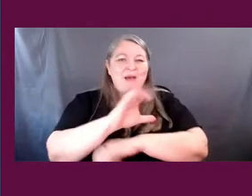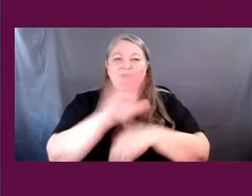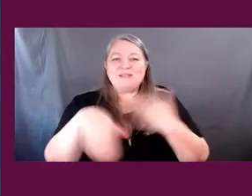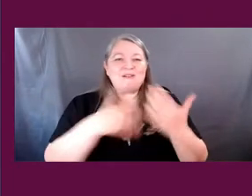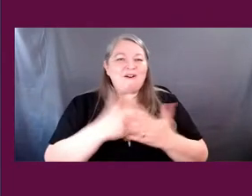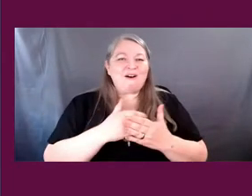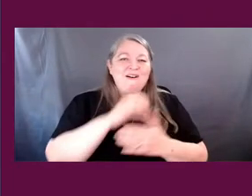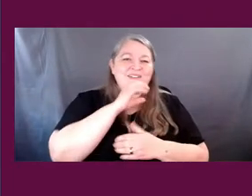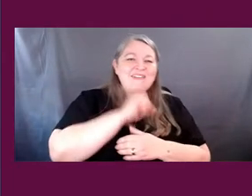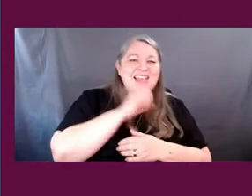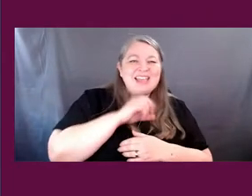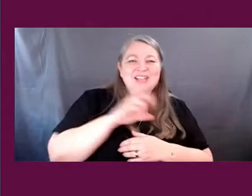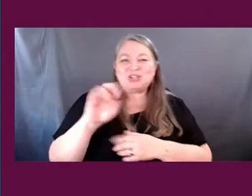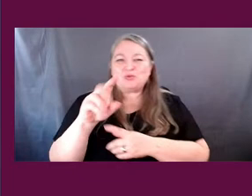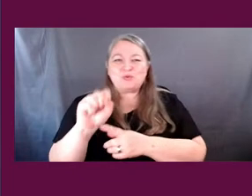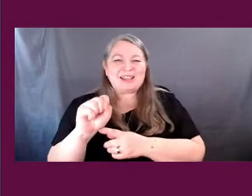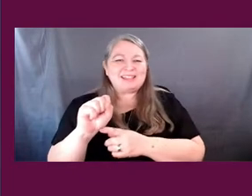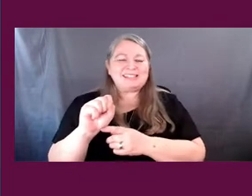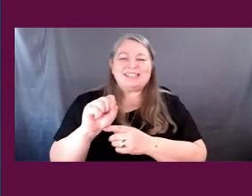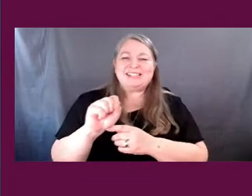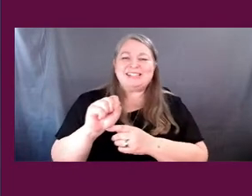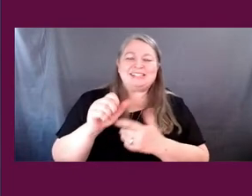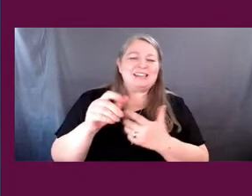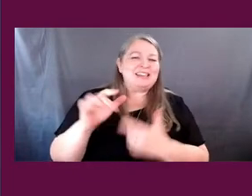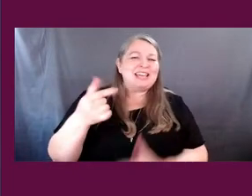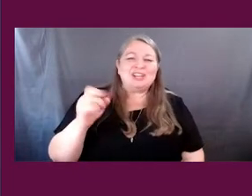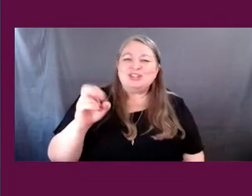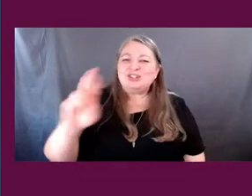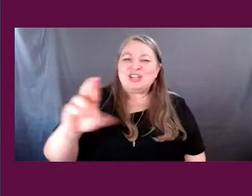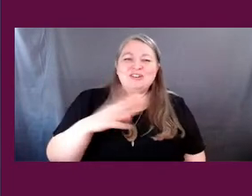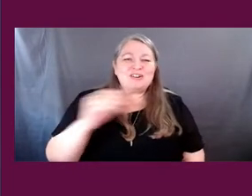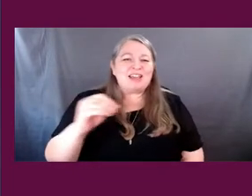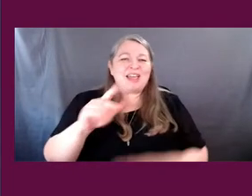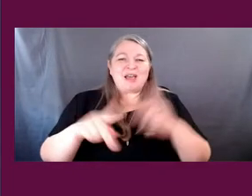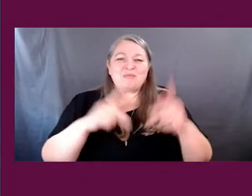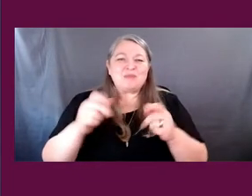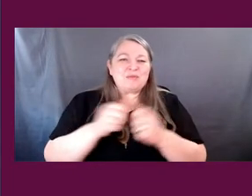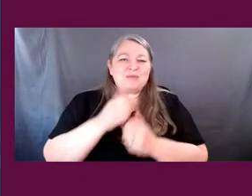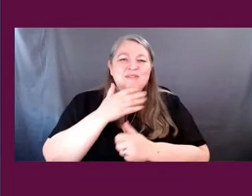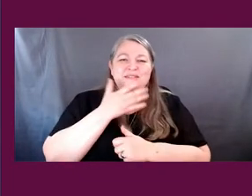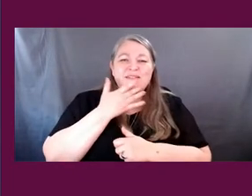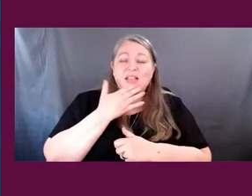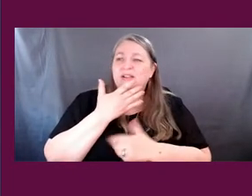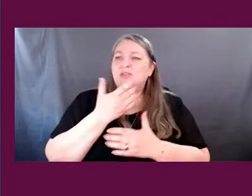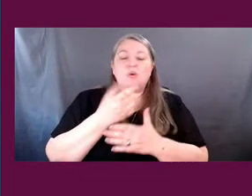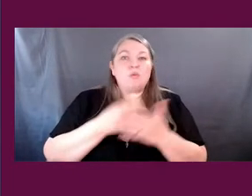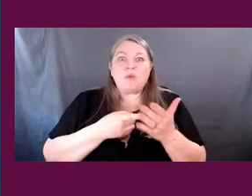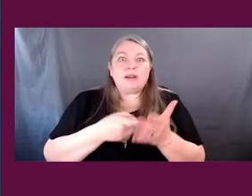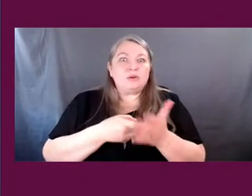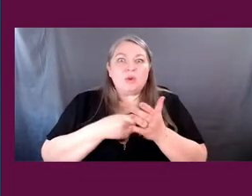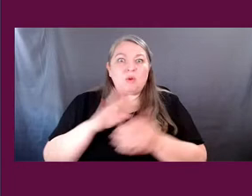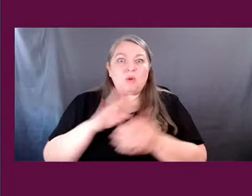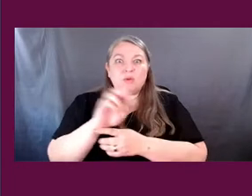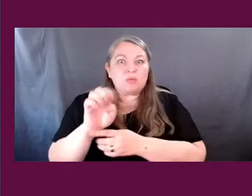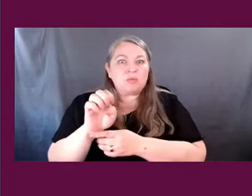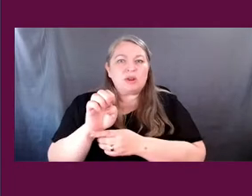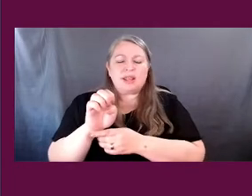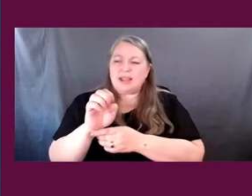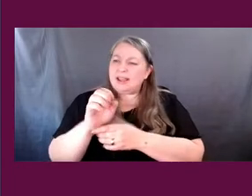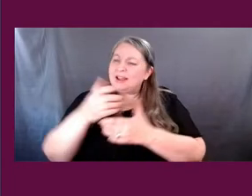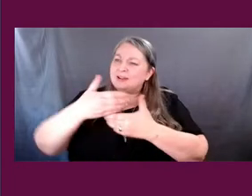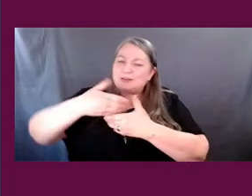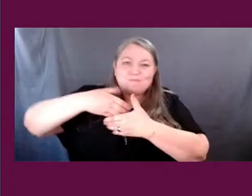genders of color. What courage it took for Bree to boldly enter into these spaces and sit at the table without a